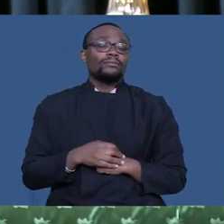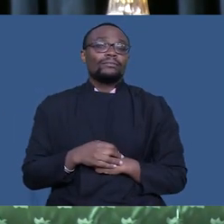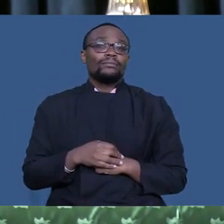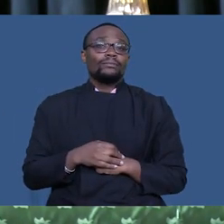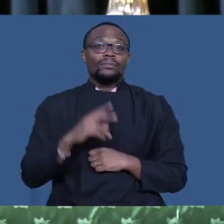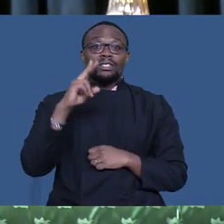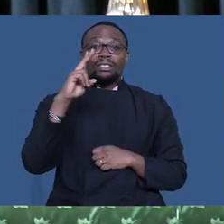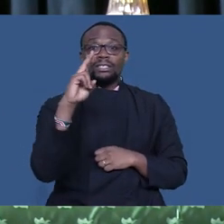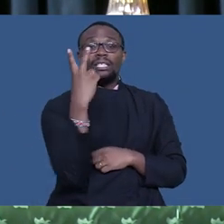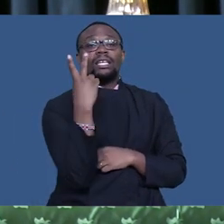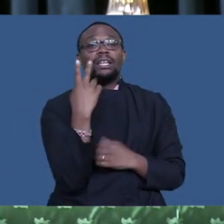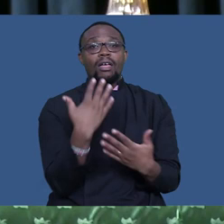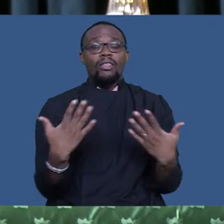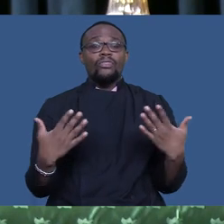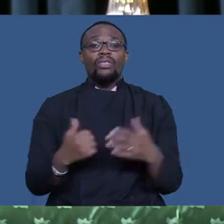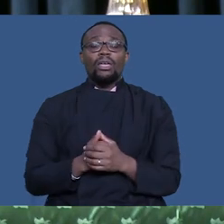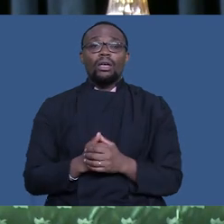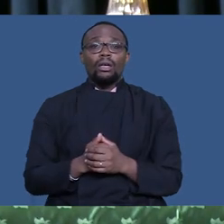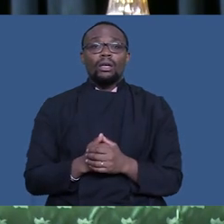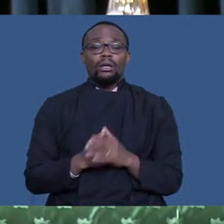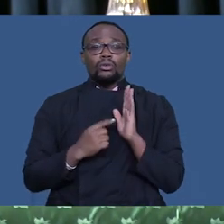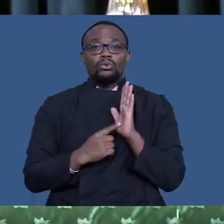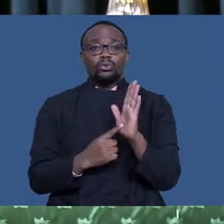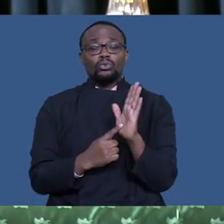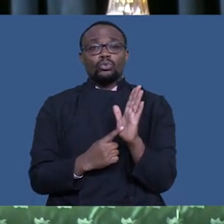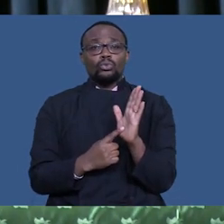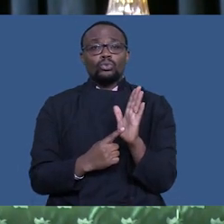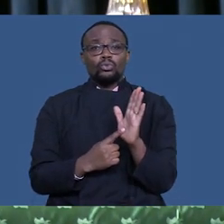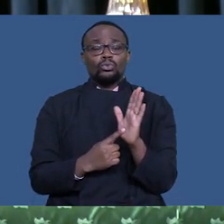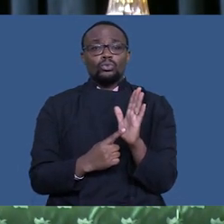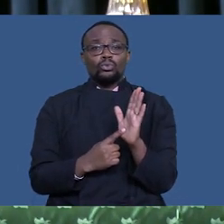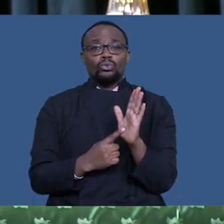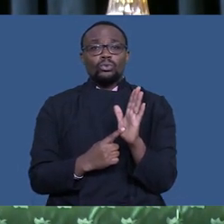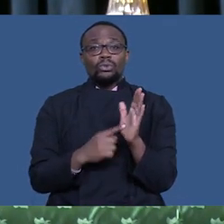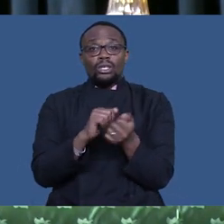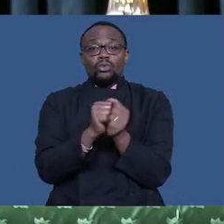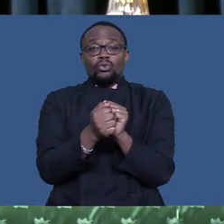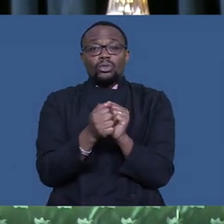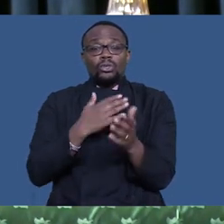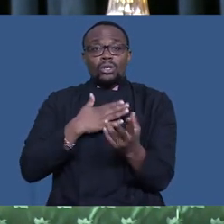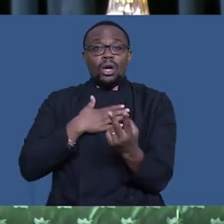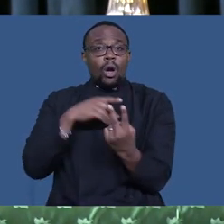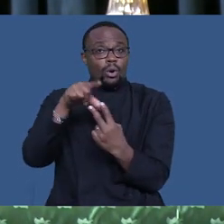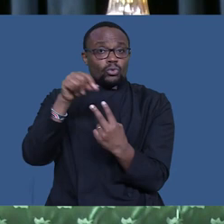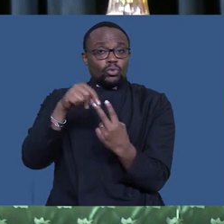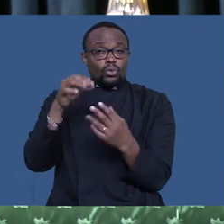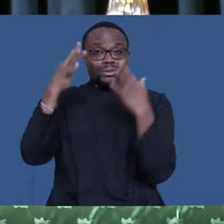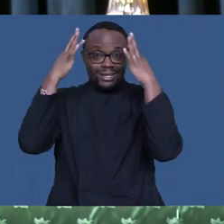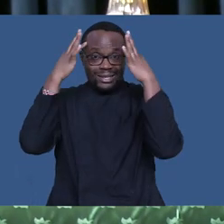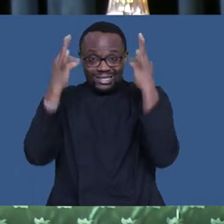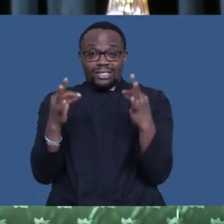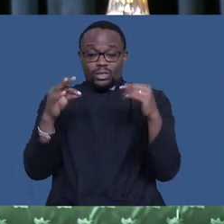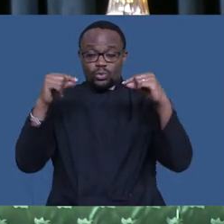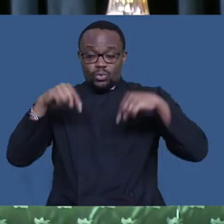The second thing that is shaped by the decision that we make to